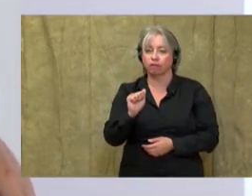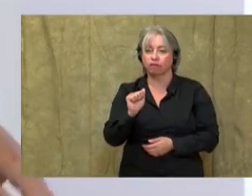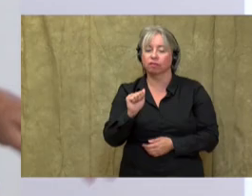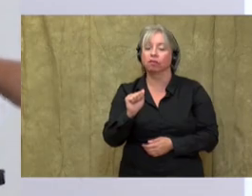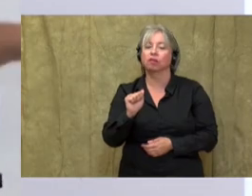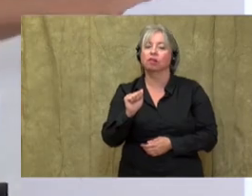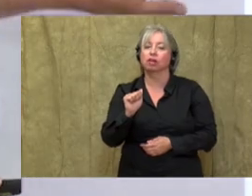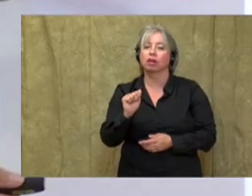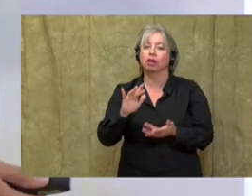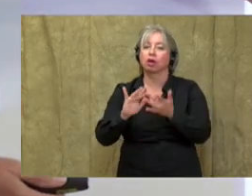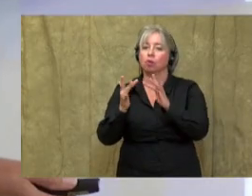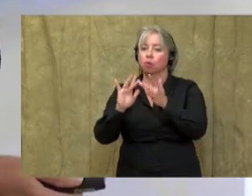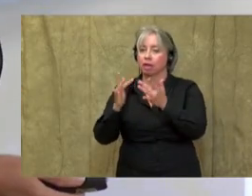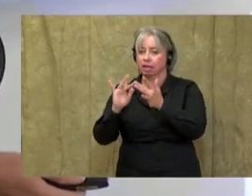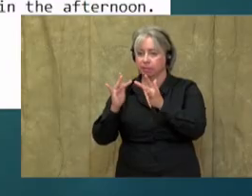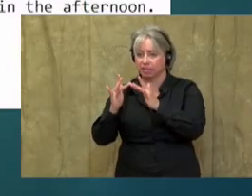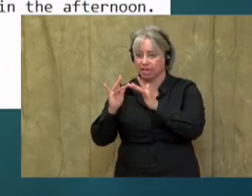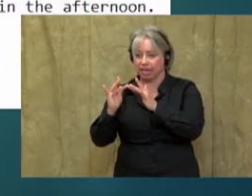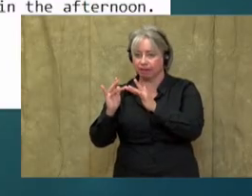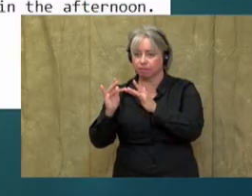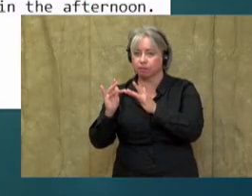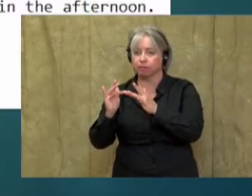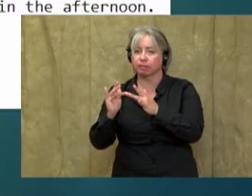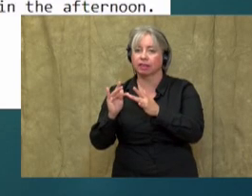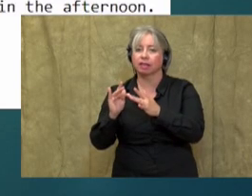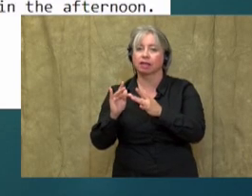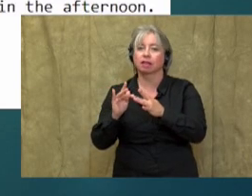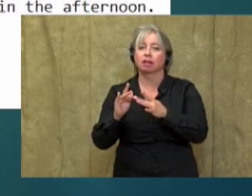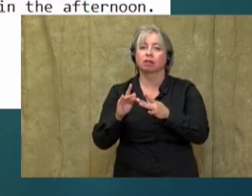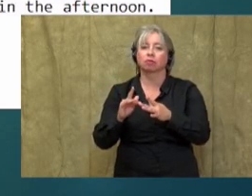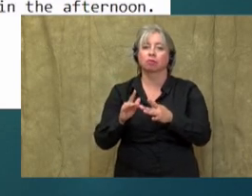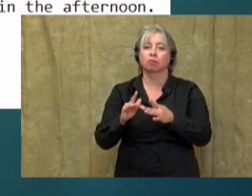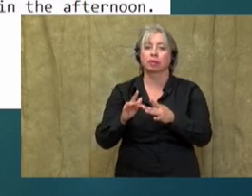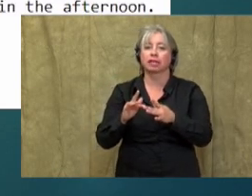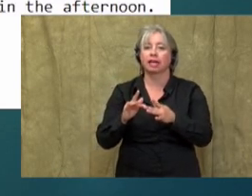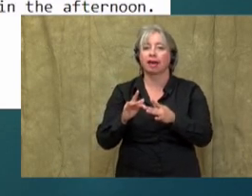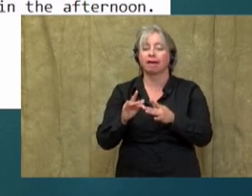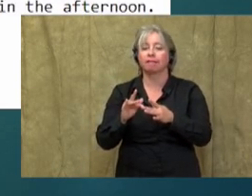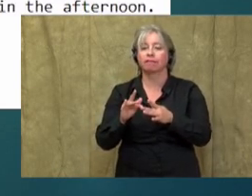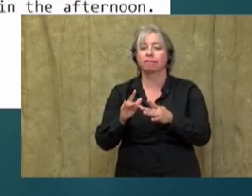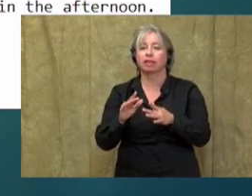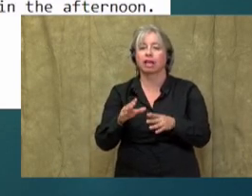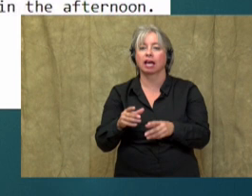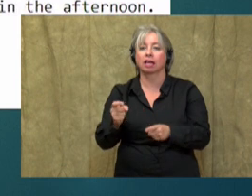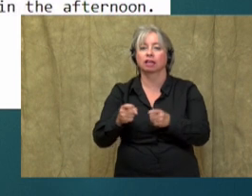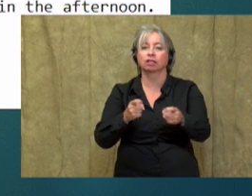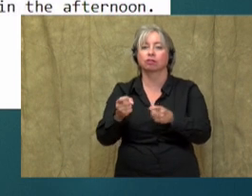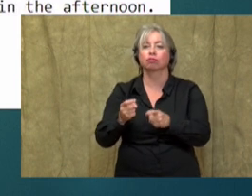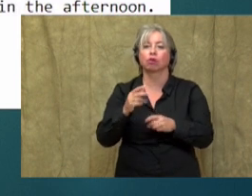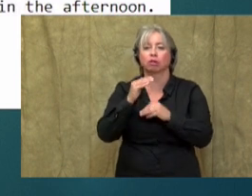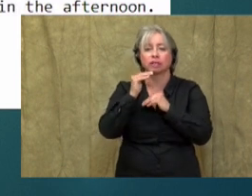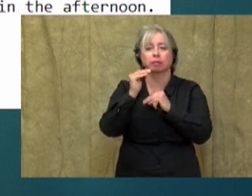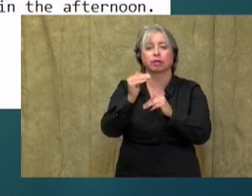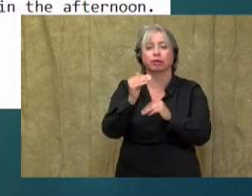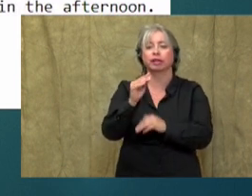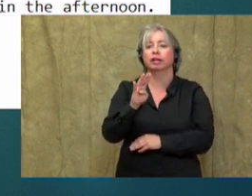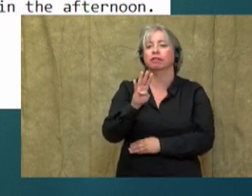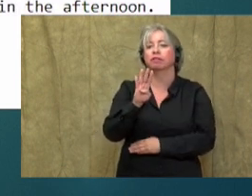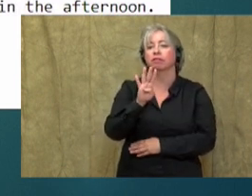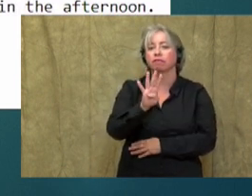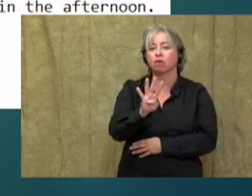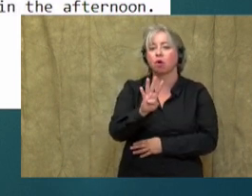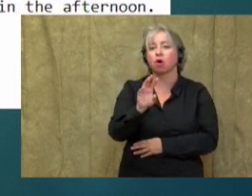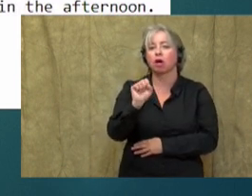Administration site, that we have a dominant period of 4 seconds. So I've seen this all my life, and then I thought to